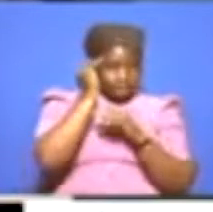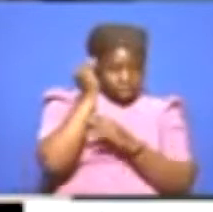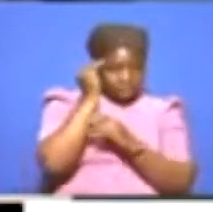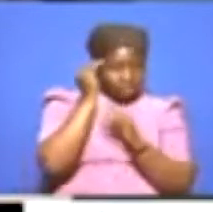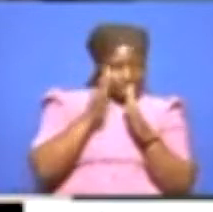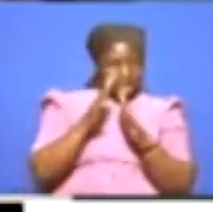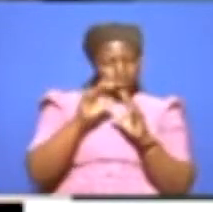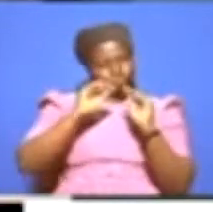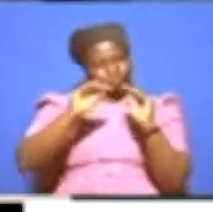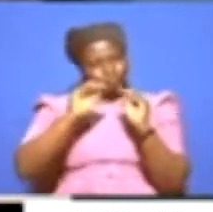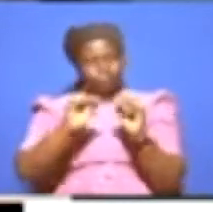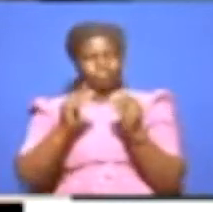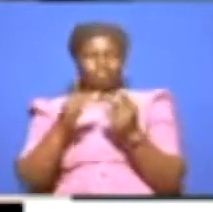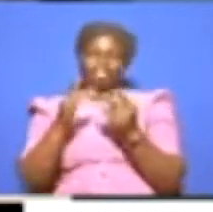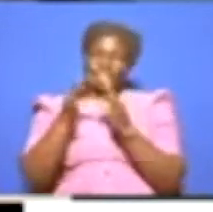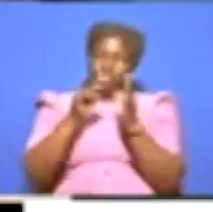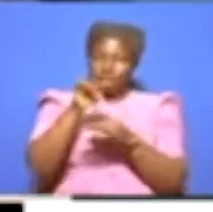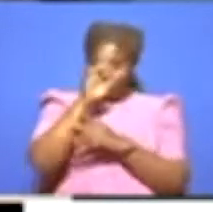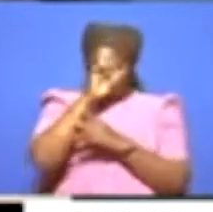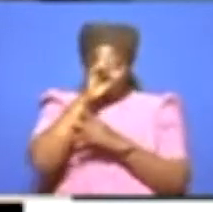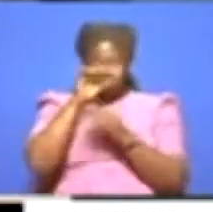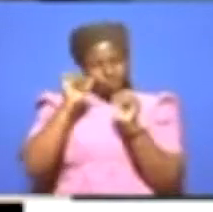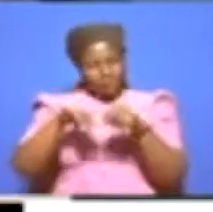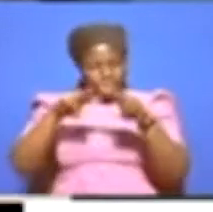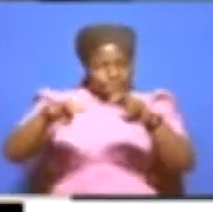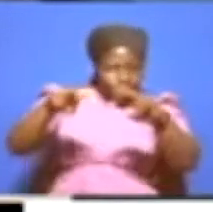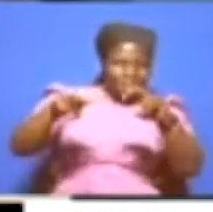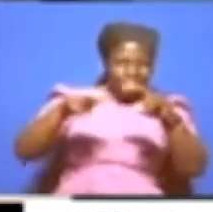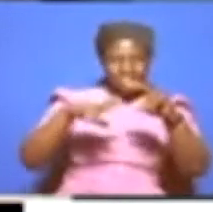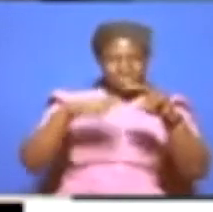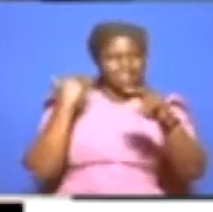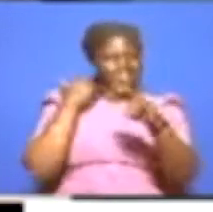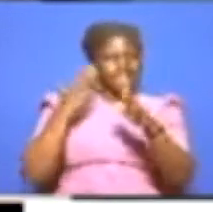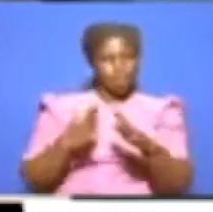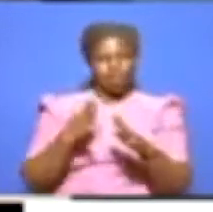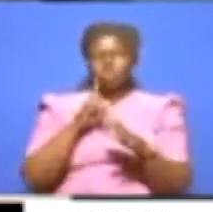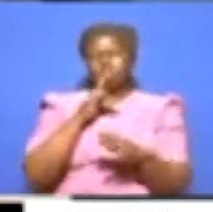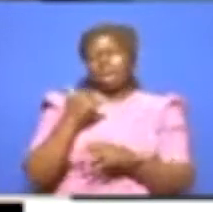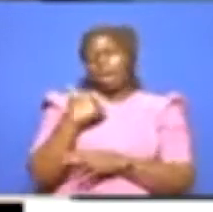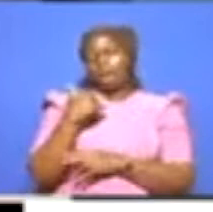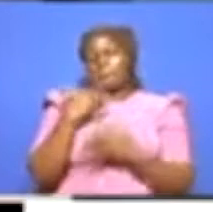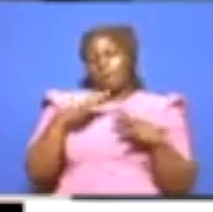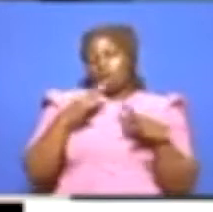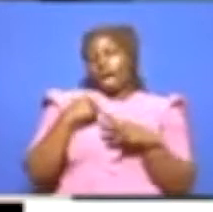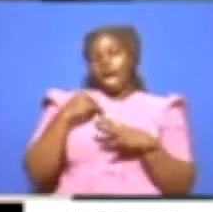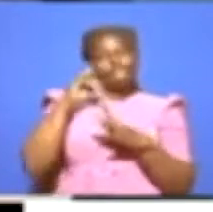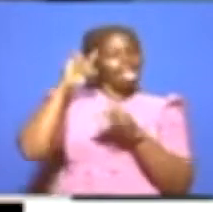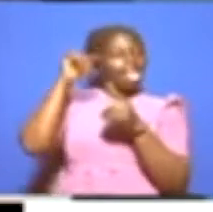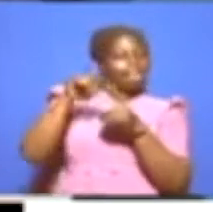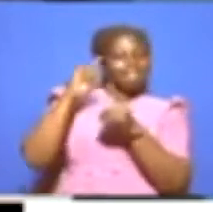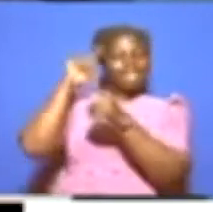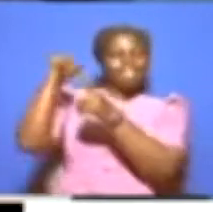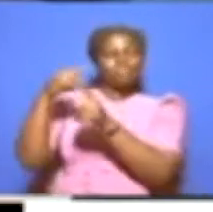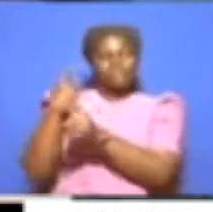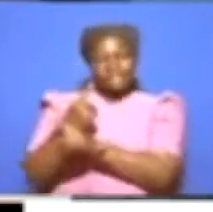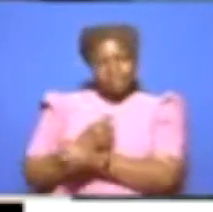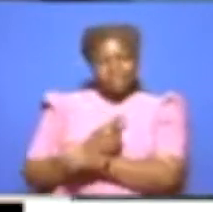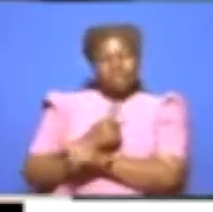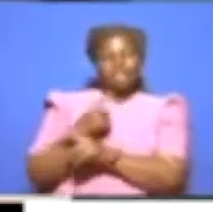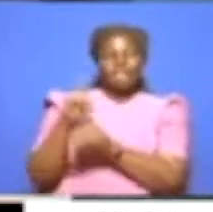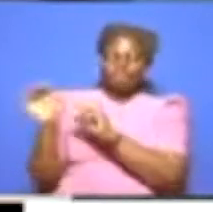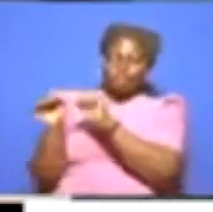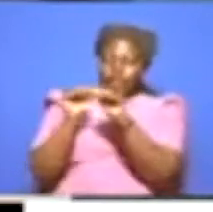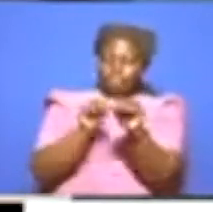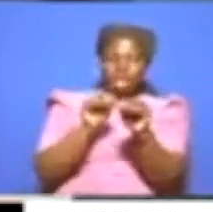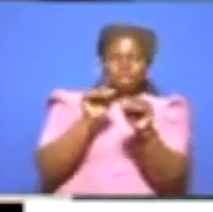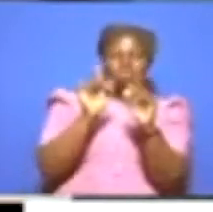different motives, and the motives they have, they transfer them online. Now, when they meet online, problems now emerge because everybody is on the same